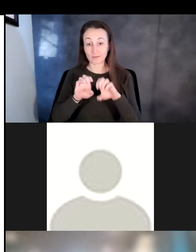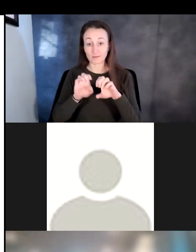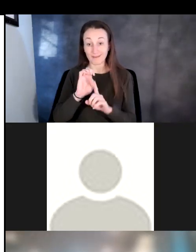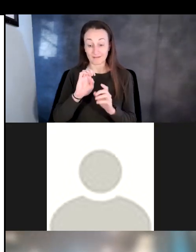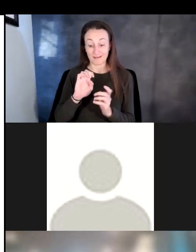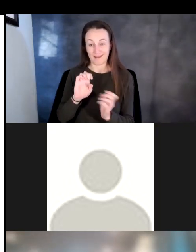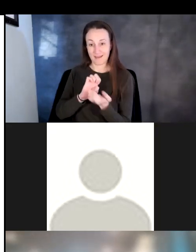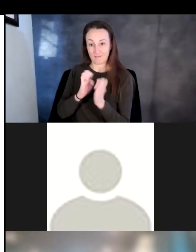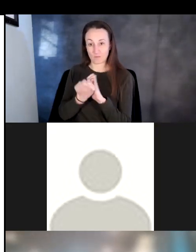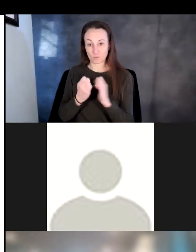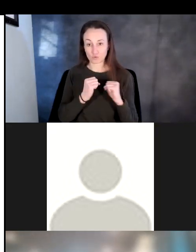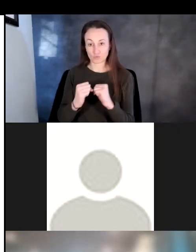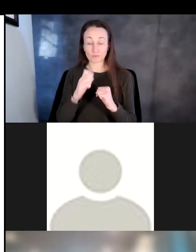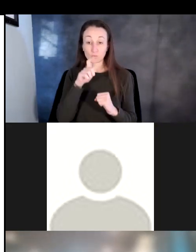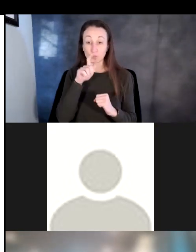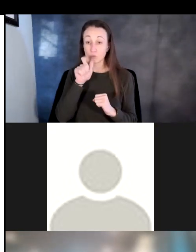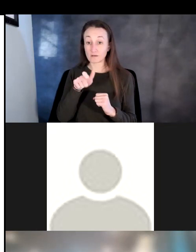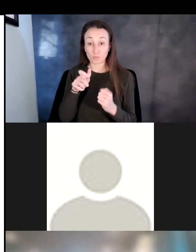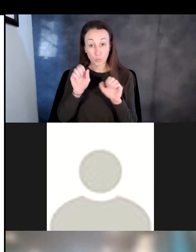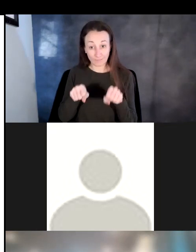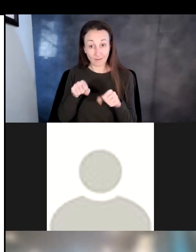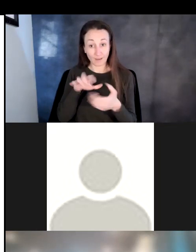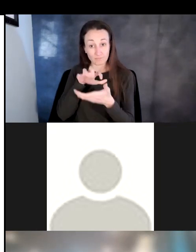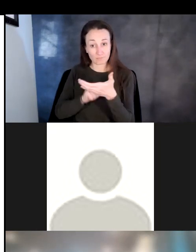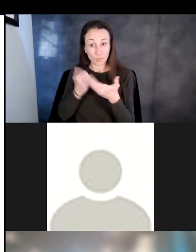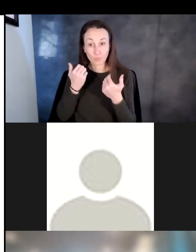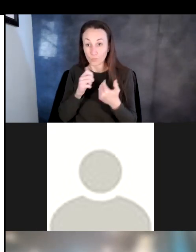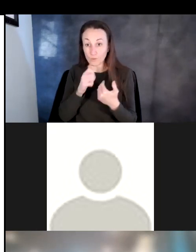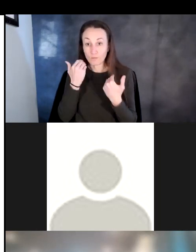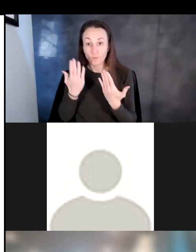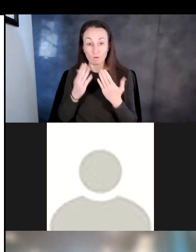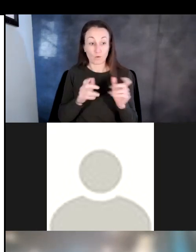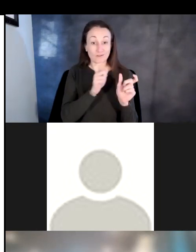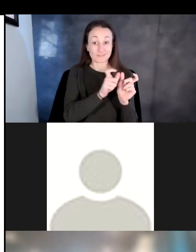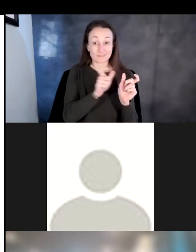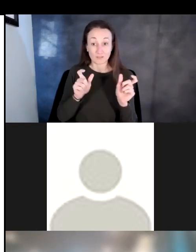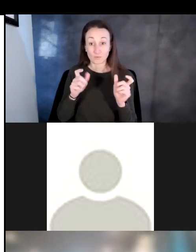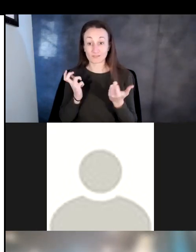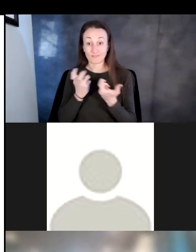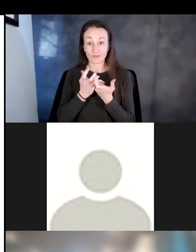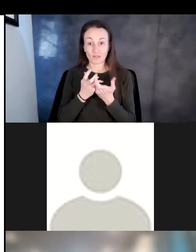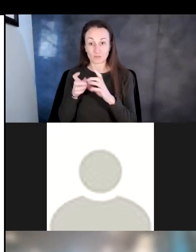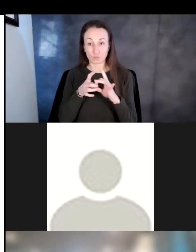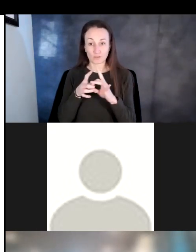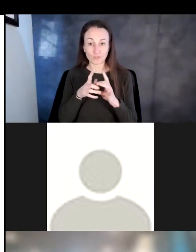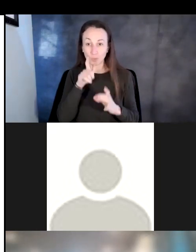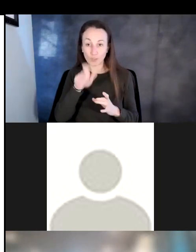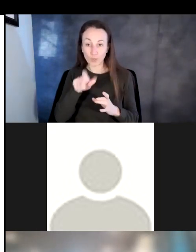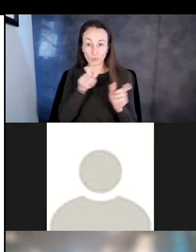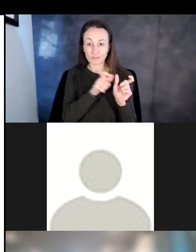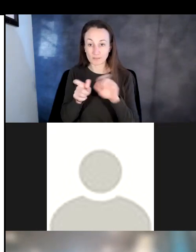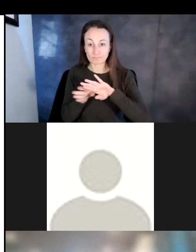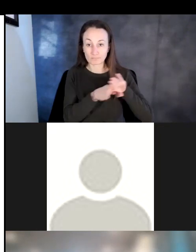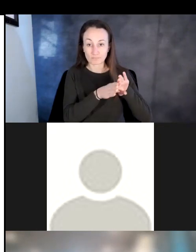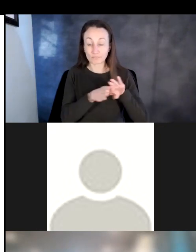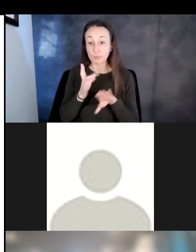we can abstract away the fact that we don't understand sequence fitness relationships, so we don't actually need sequence. And so in this case, what we might do is just take the one